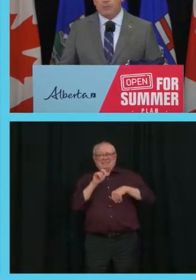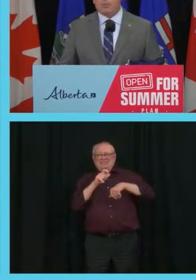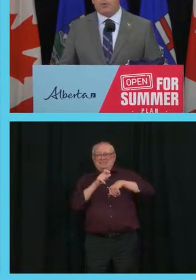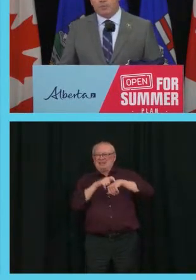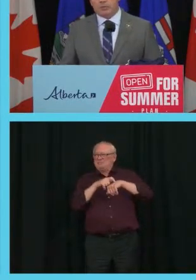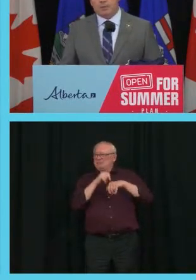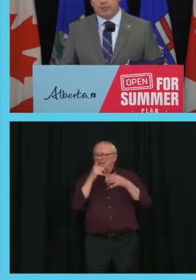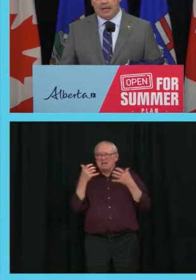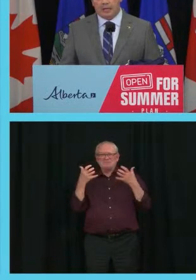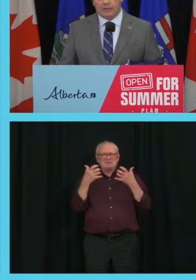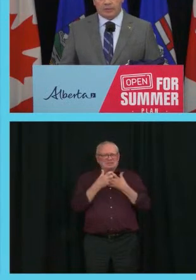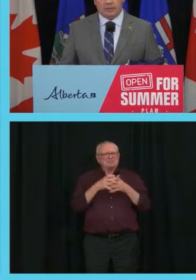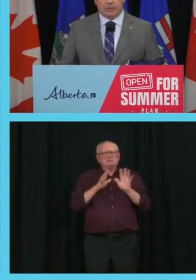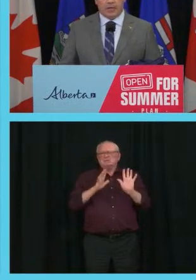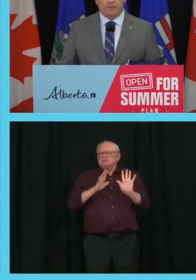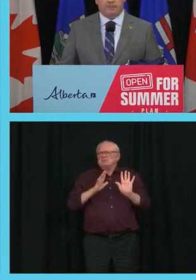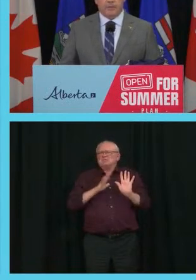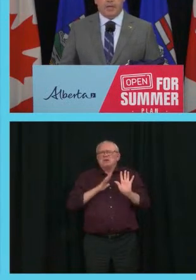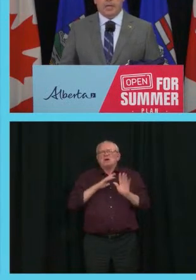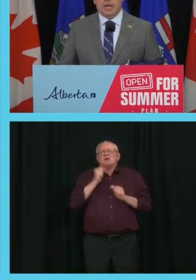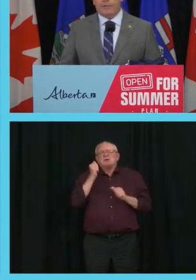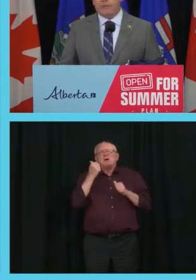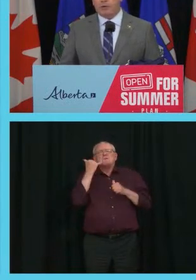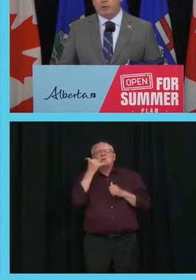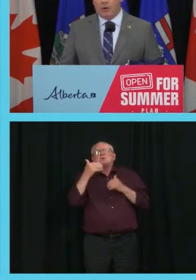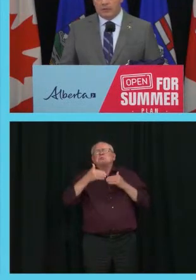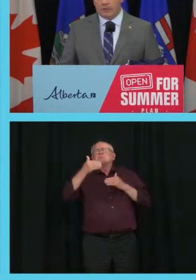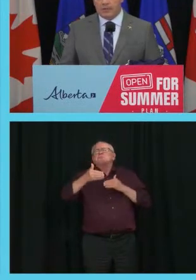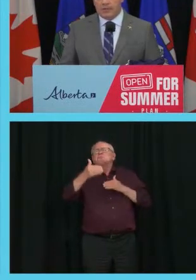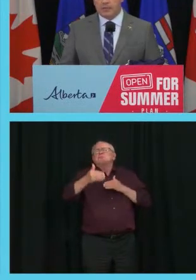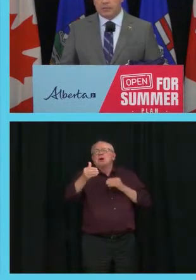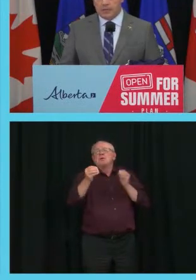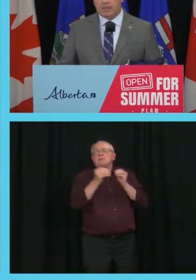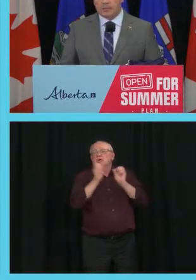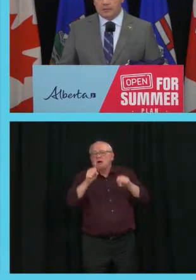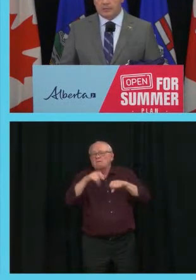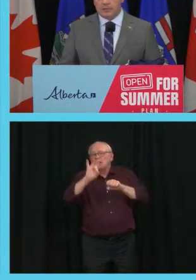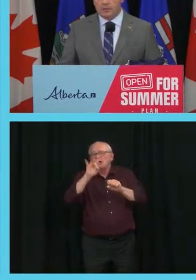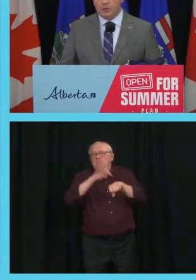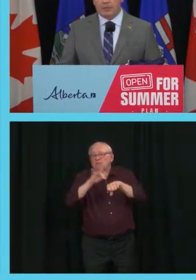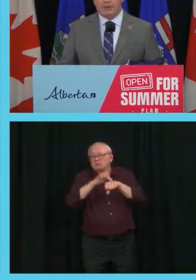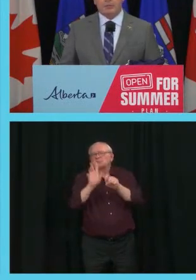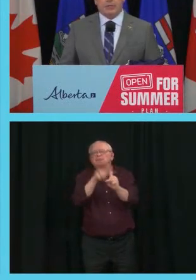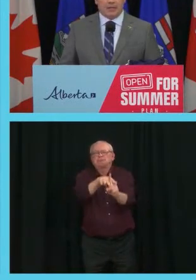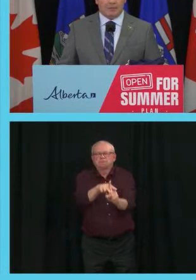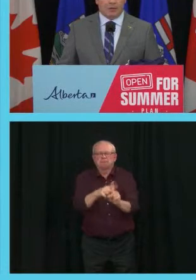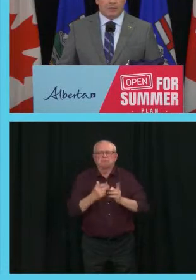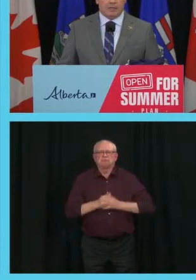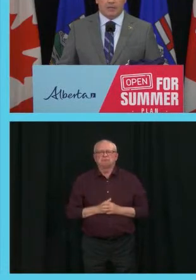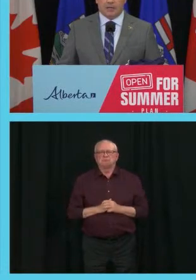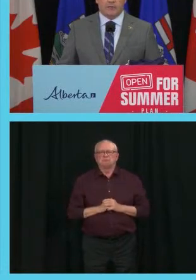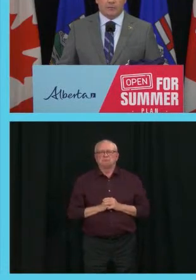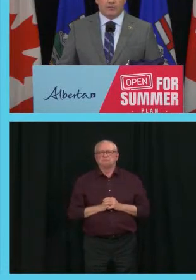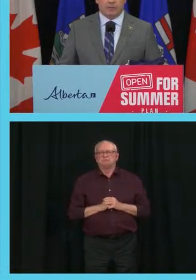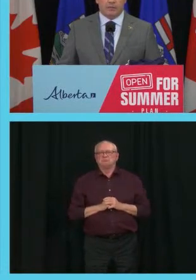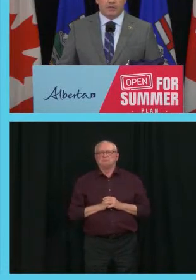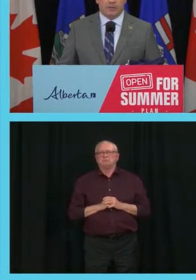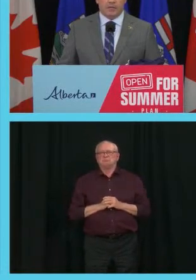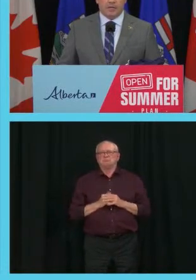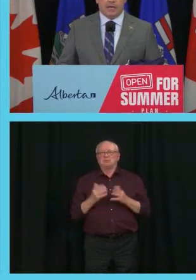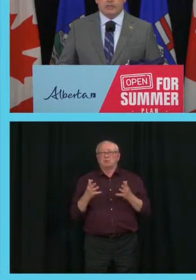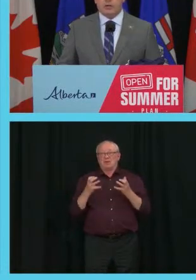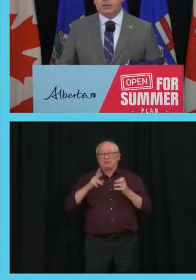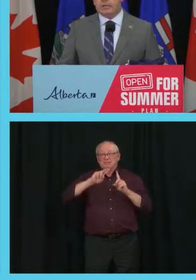as more appointments are being added every single day. Everyone who wants a second dose will be able to get one in the next few